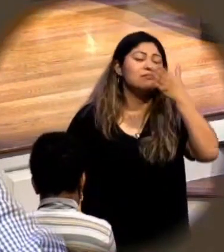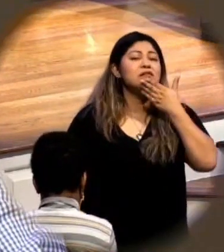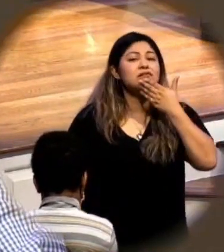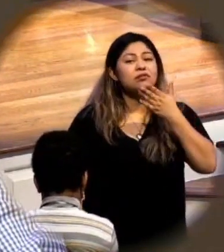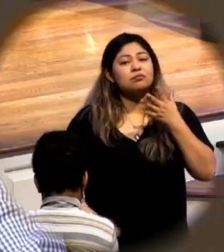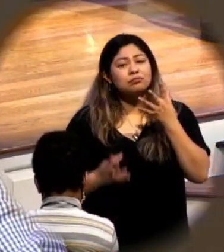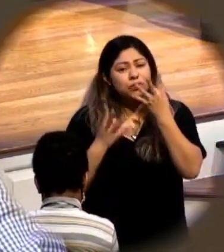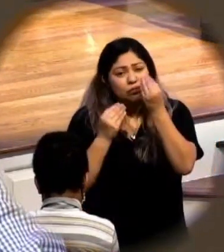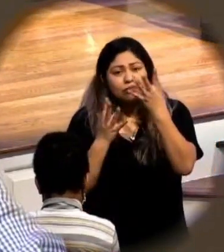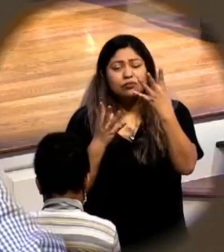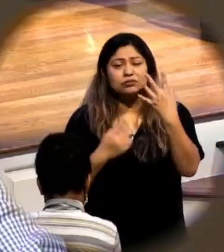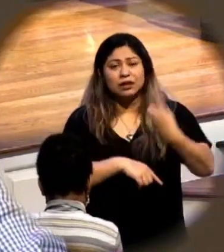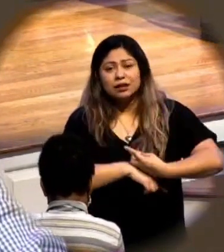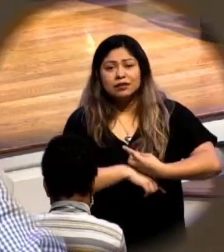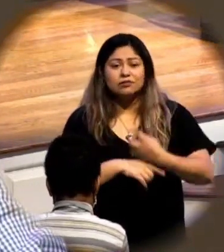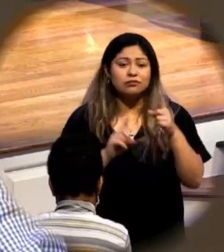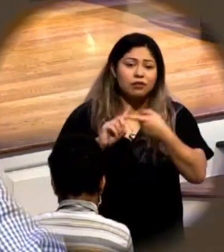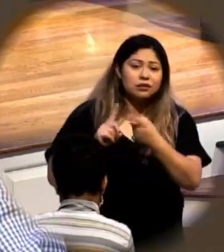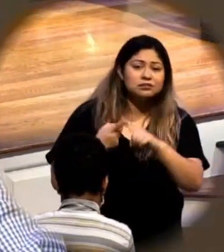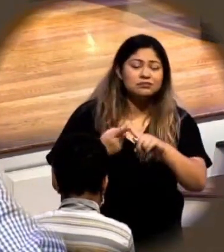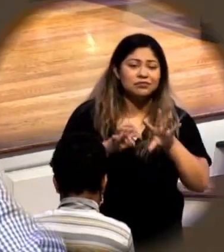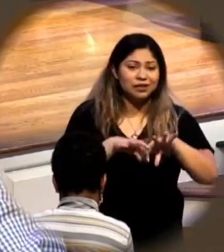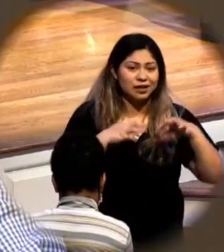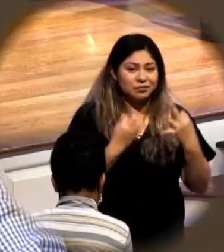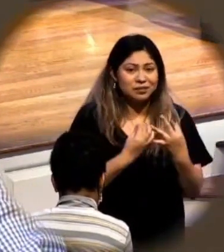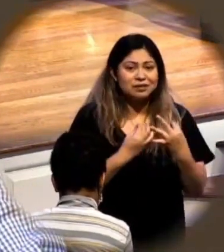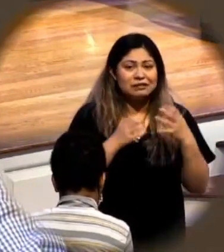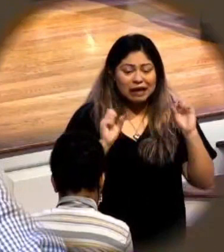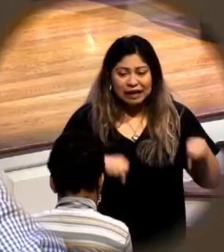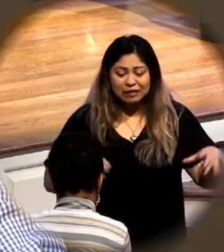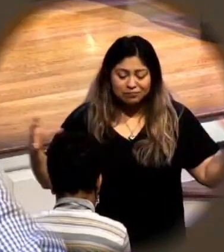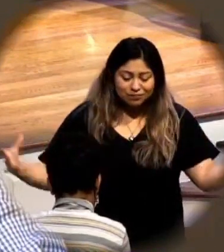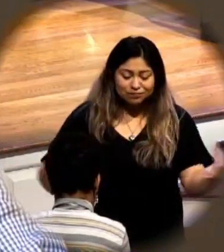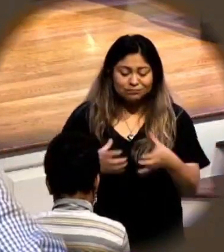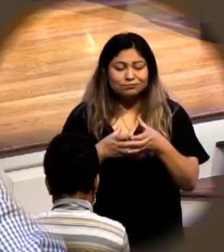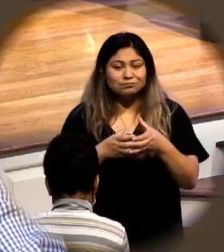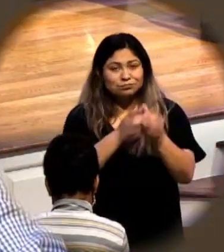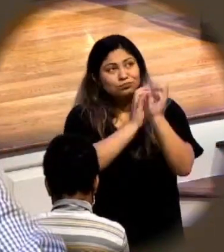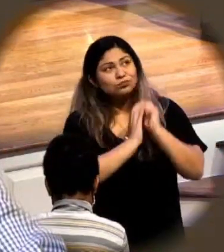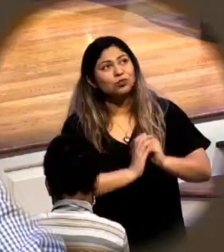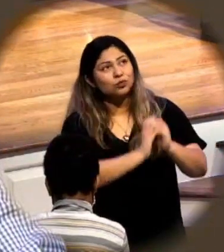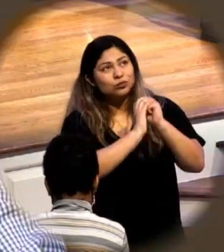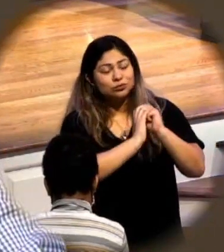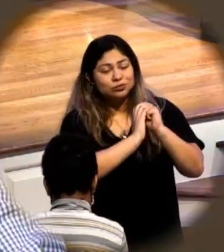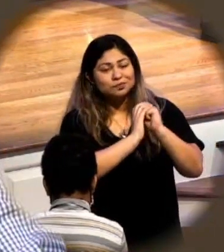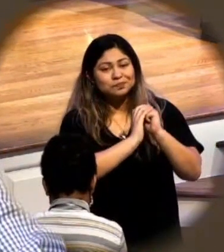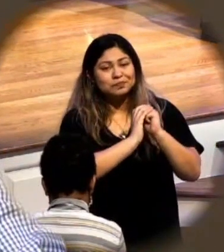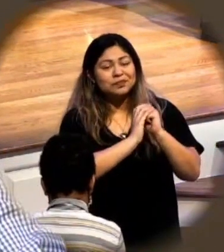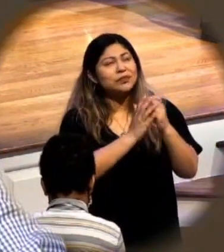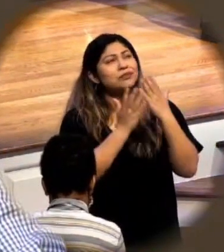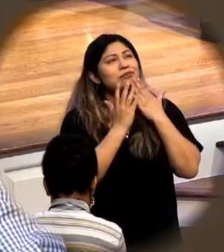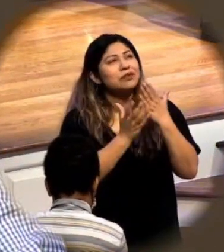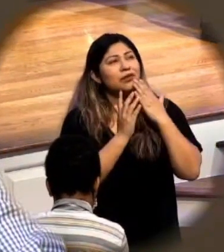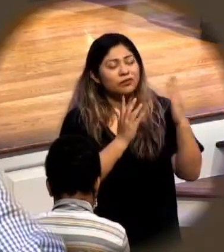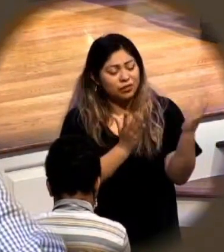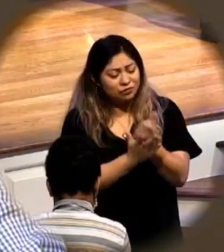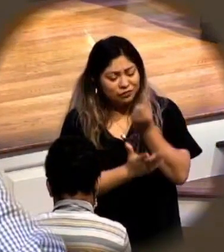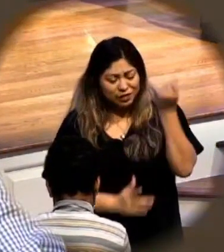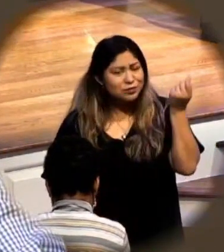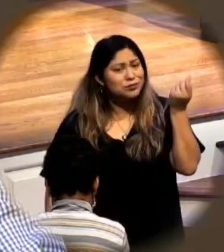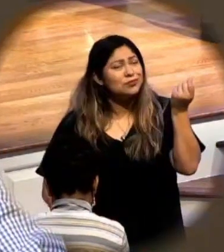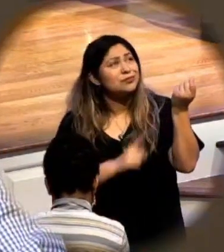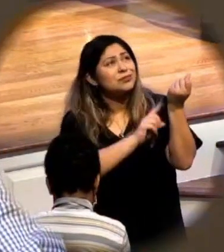Thank you for friends and family that we can join together in worship. And thank you for the victory that is